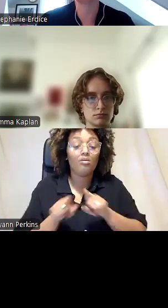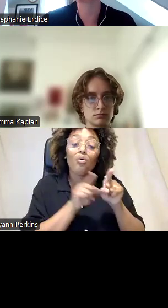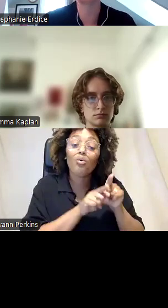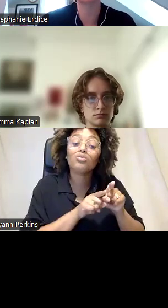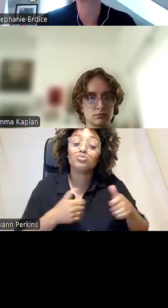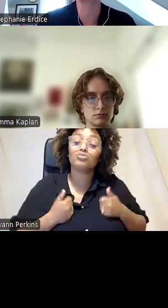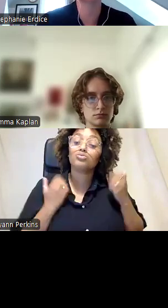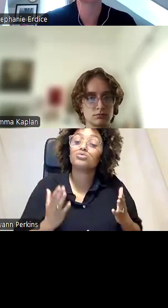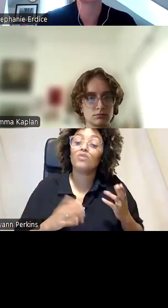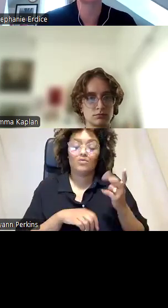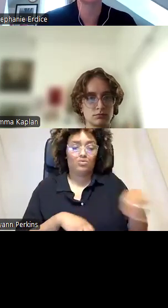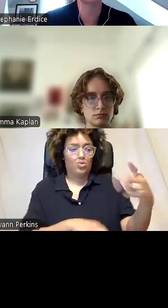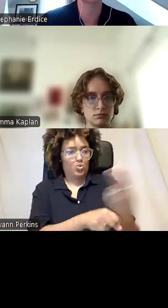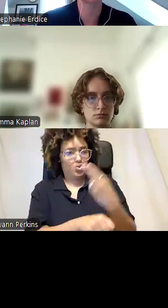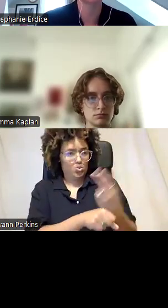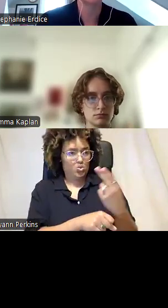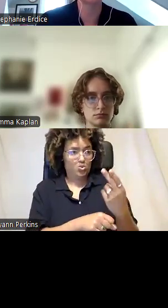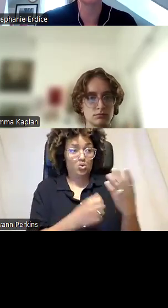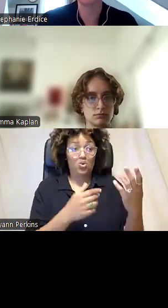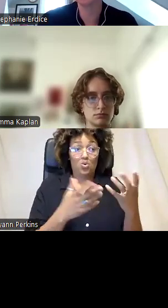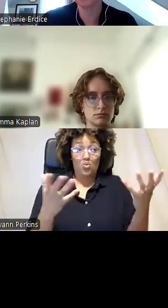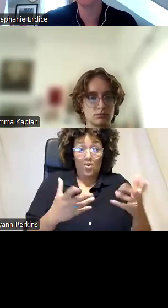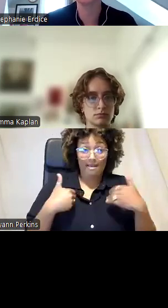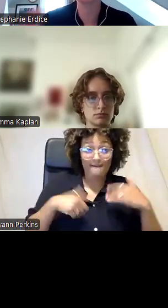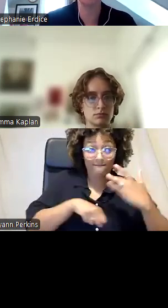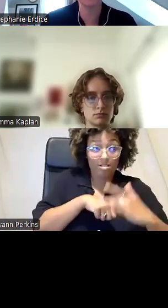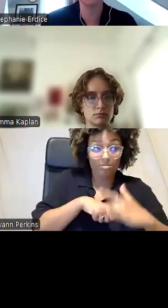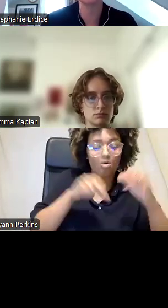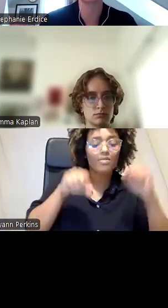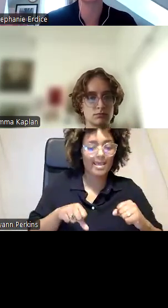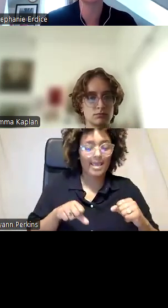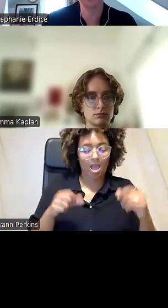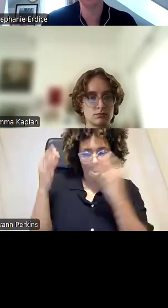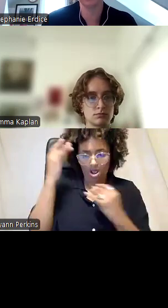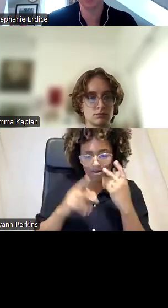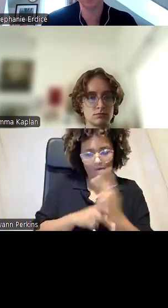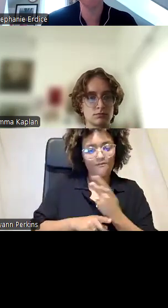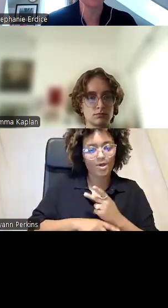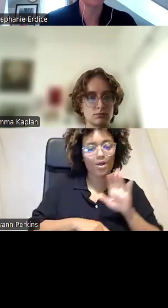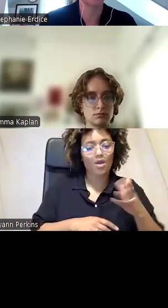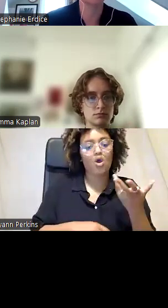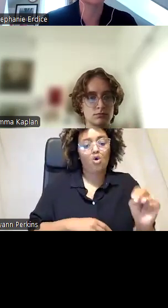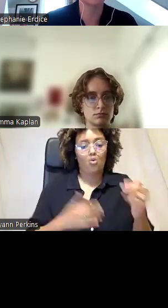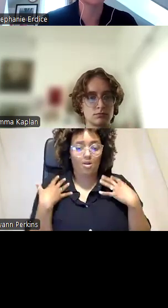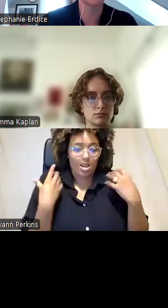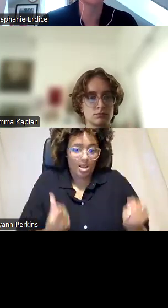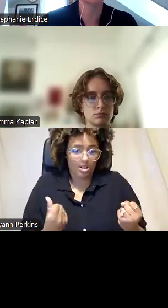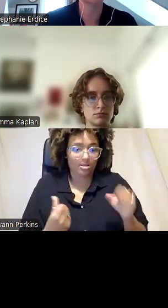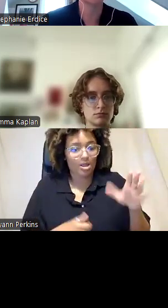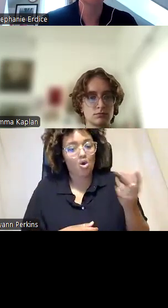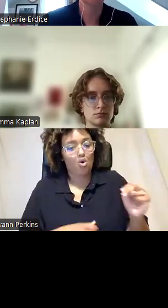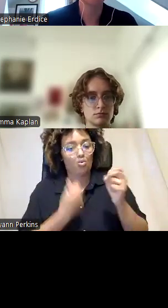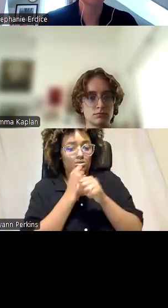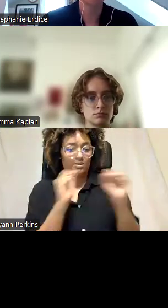available to them to make those decisions that they needed to make for their own healing and their own